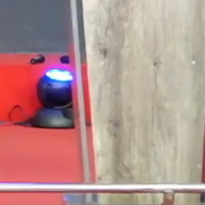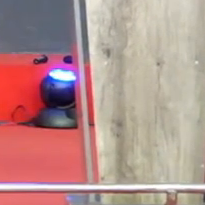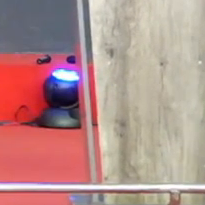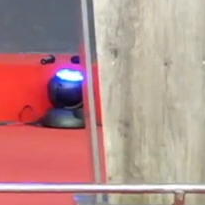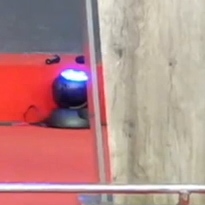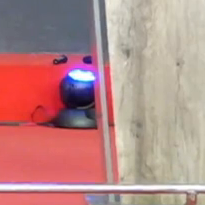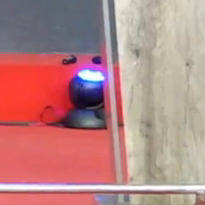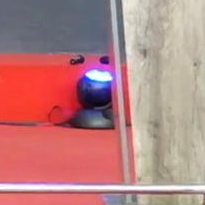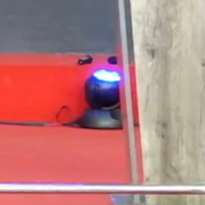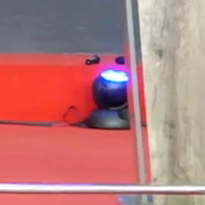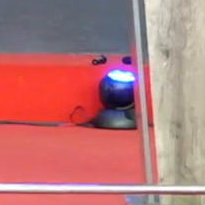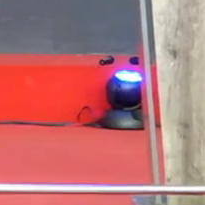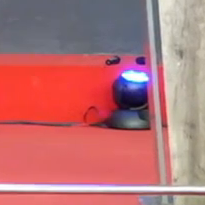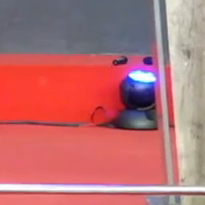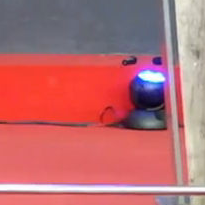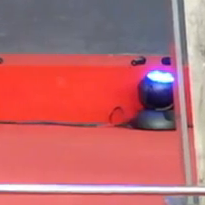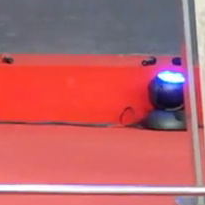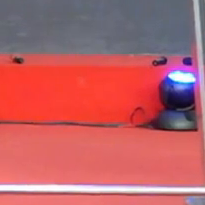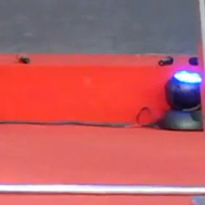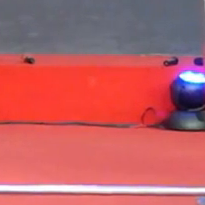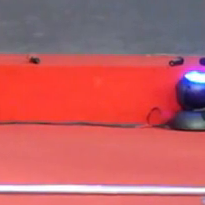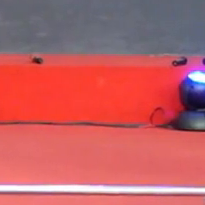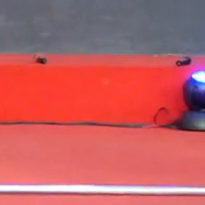kiakili. That he heard his preacher talk about